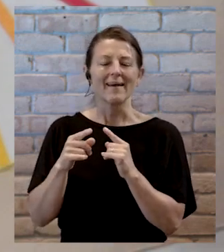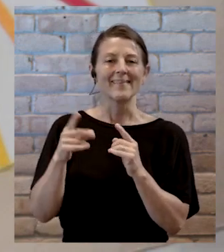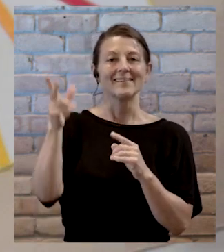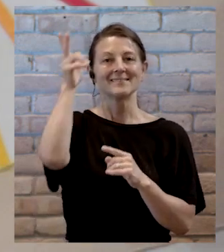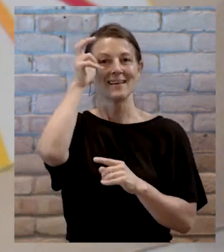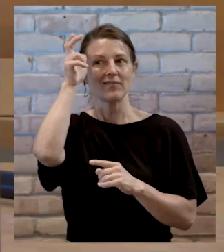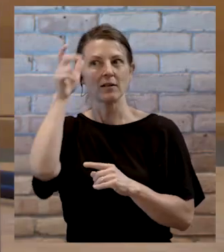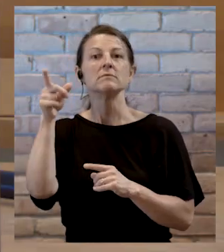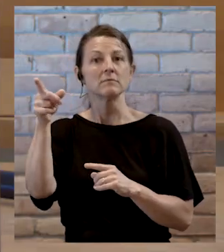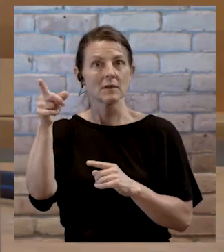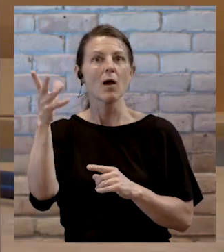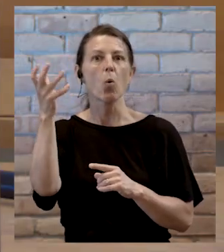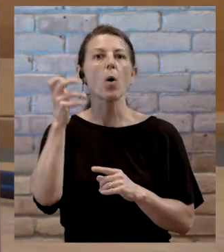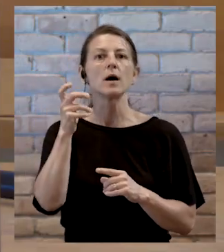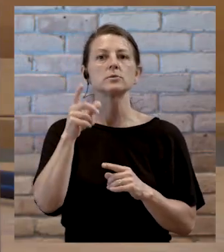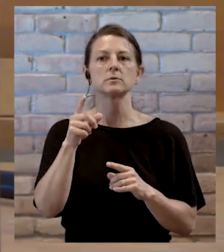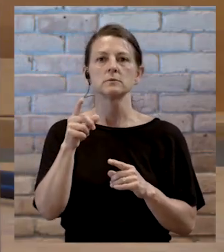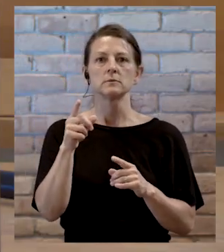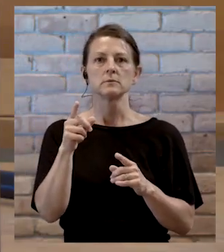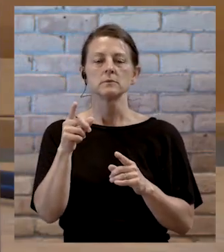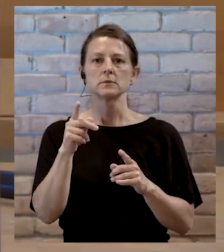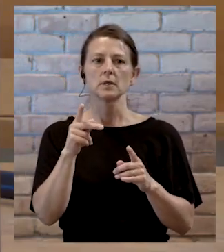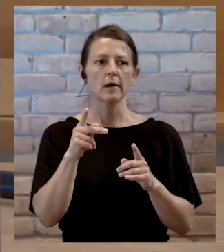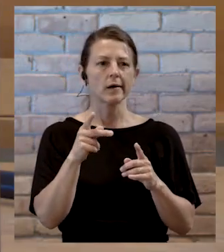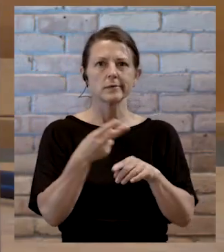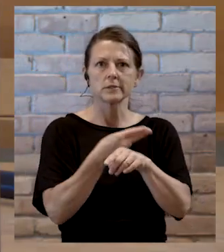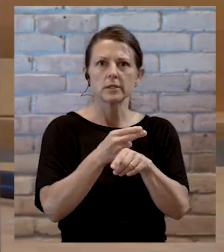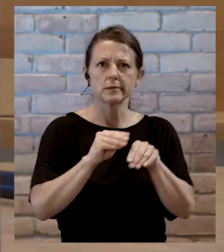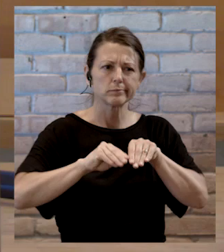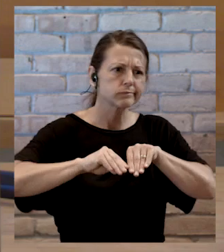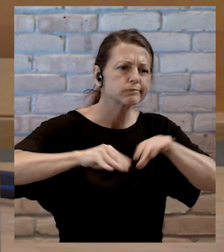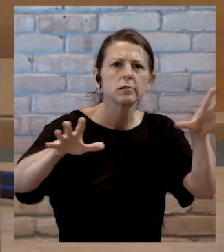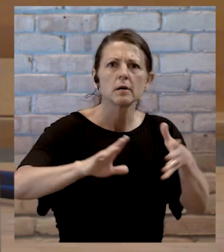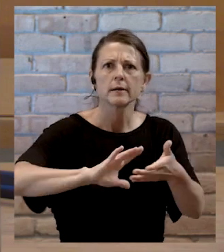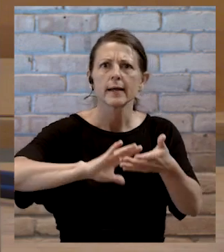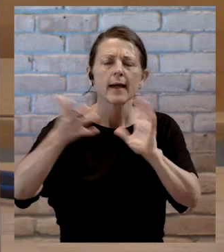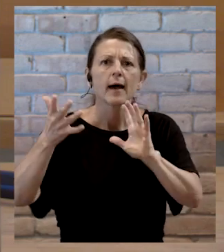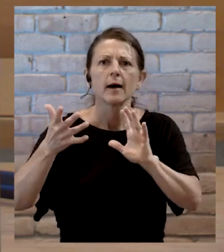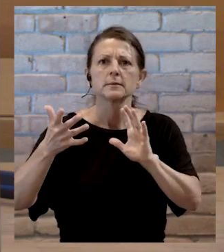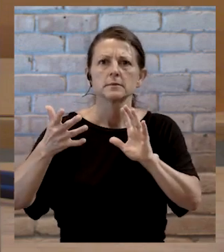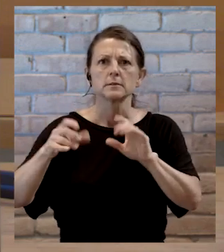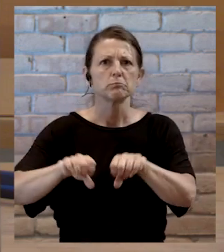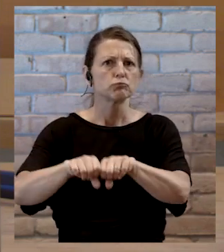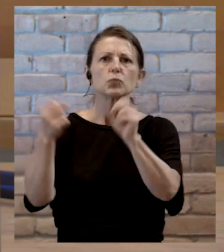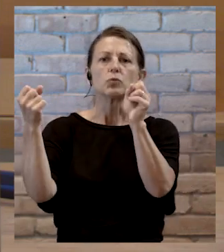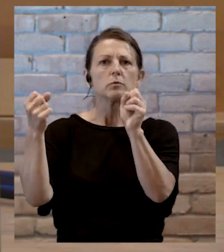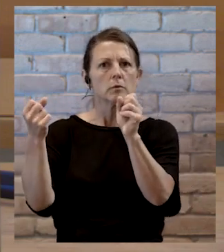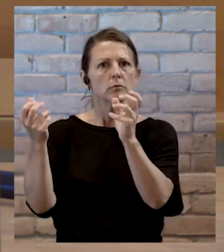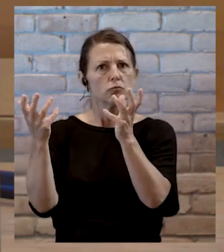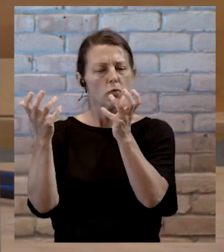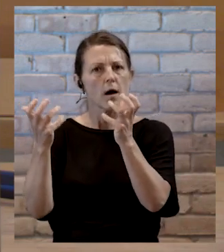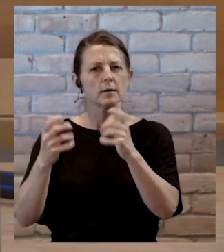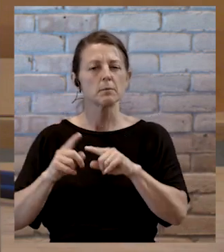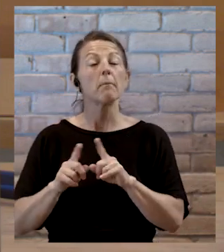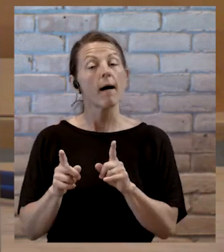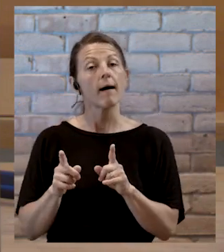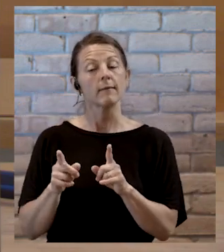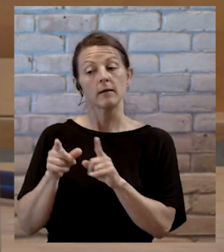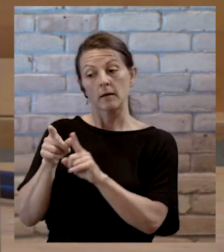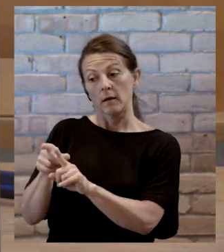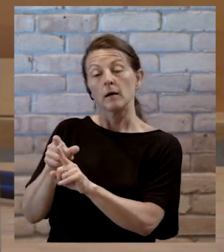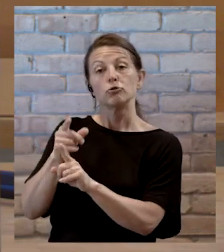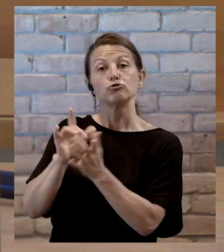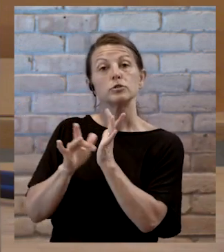to certainly try to scatter and cause chaos and bring brokenness into the world. But as the good